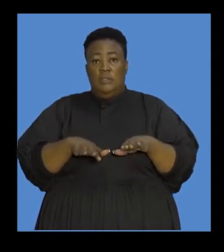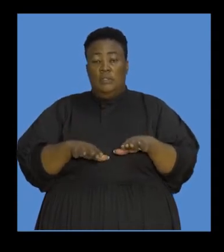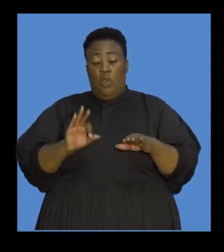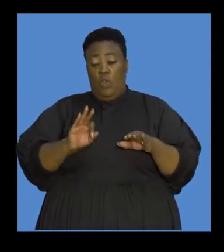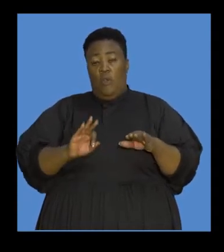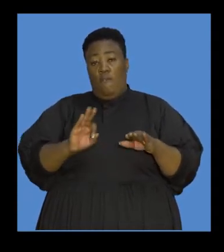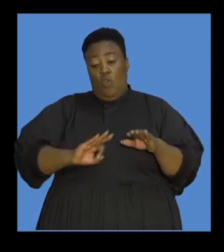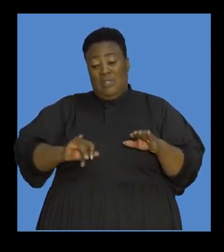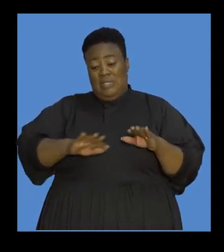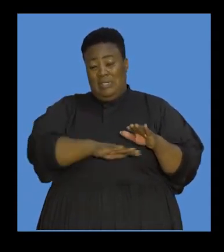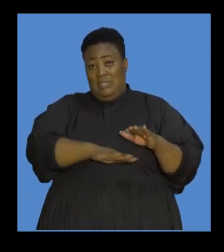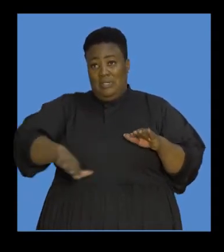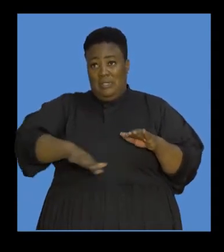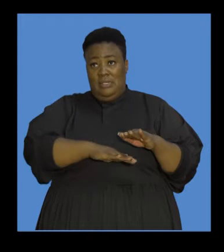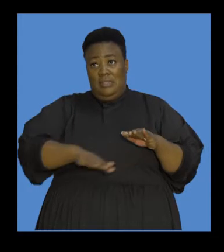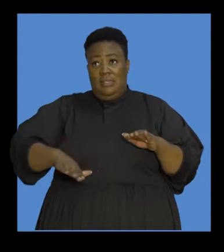This force